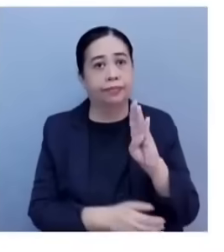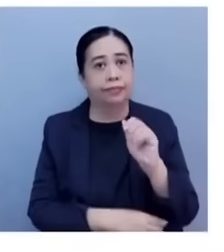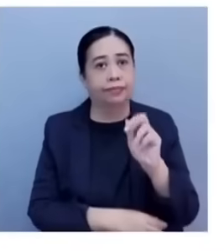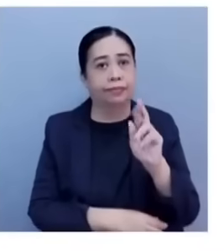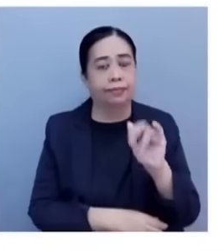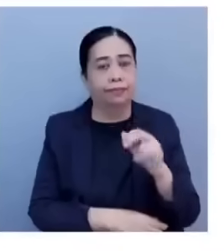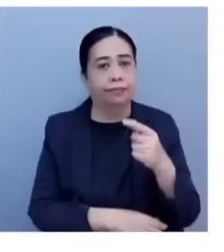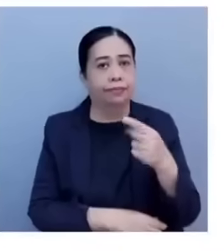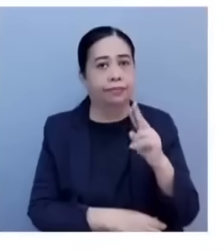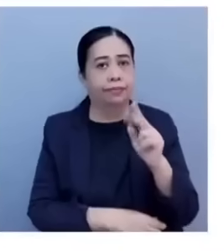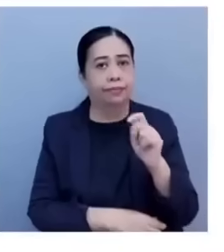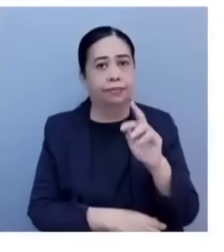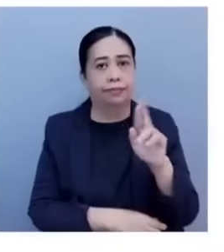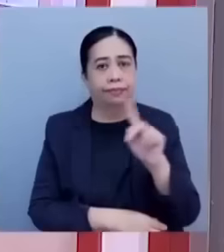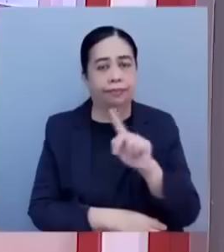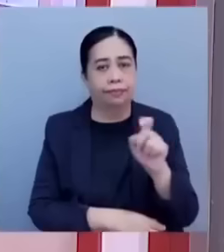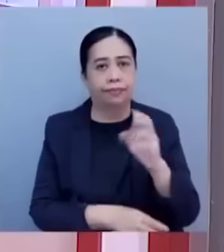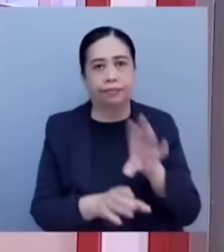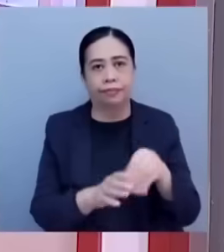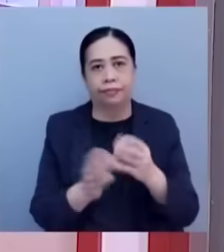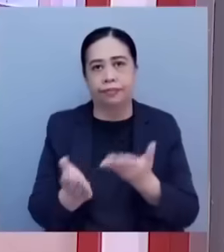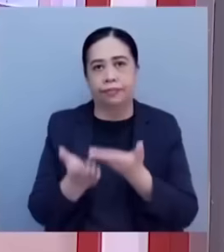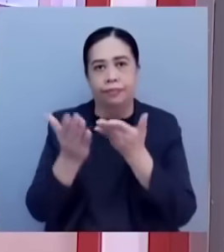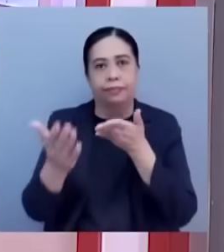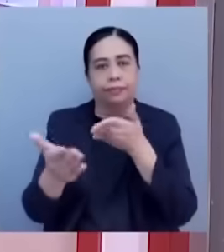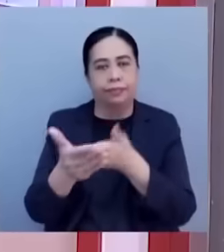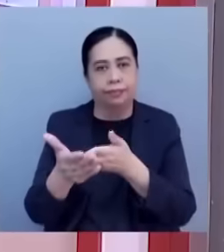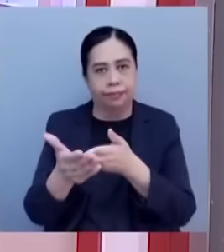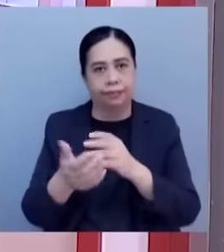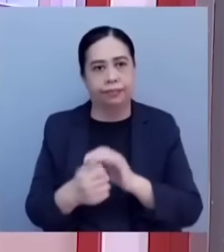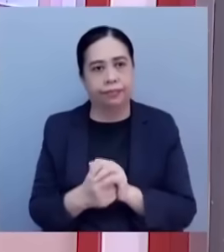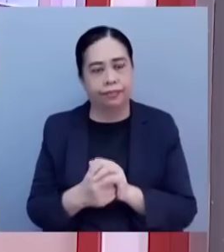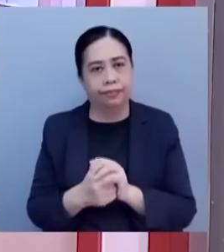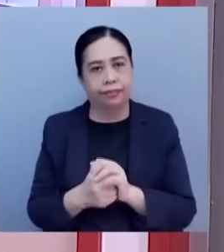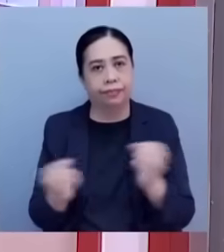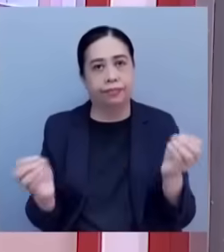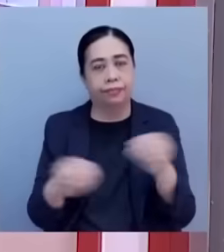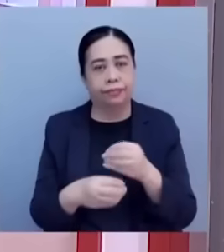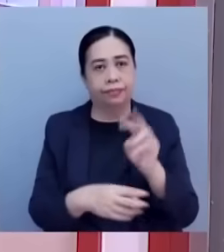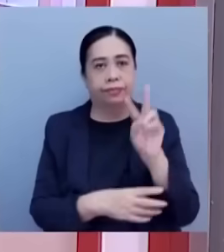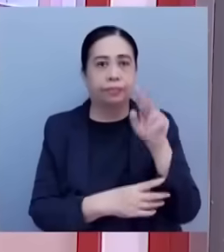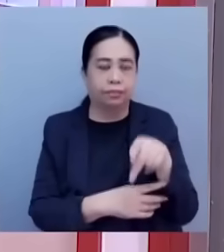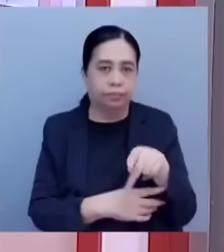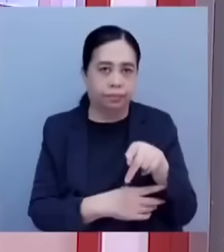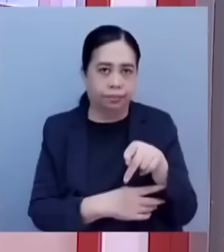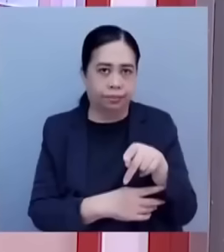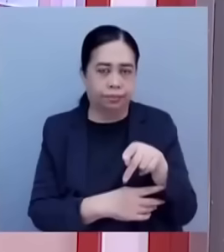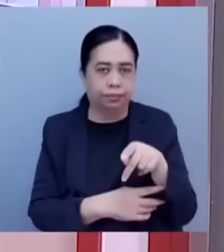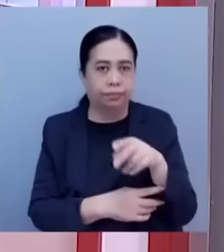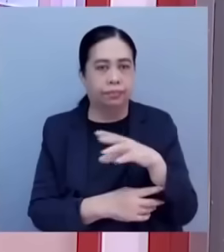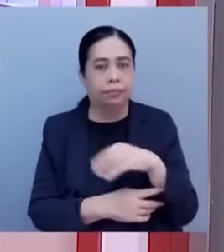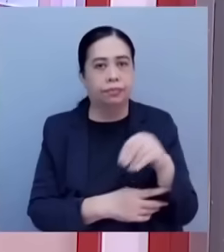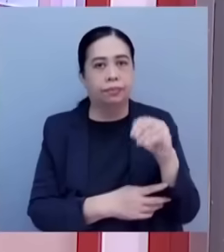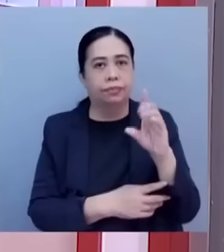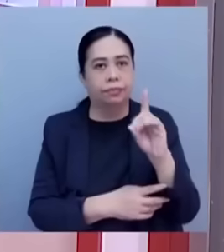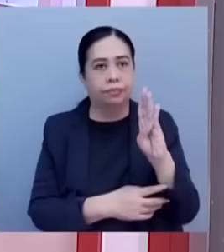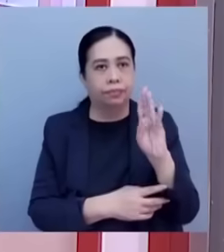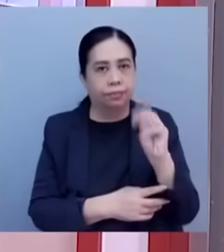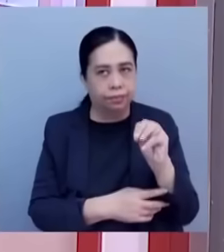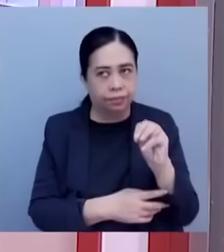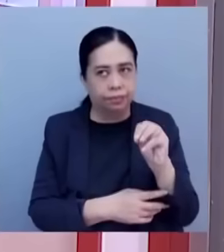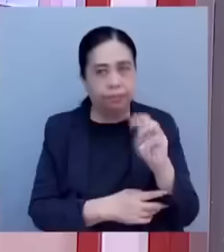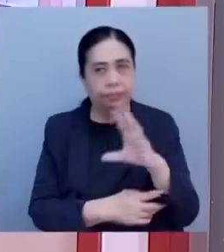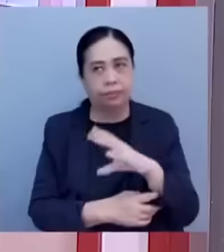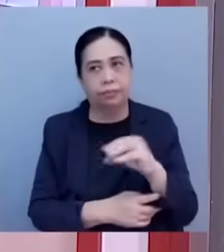Gutierrez there, one of the petitioners against the Office of the Vice President, DBM, and